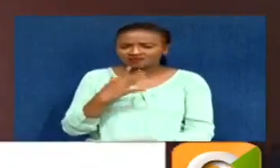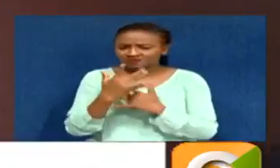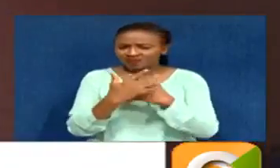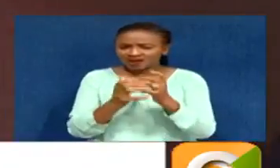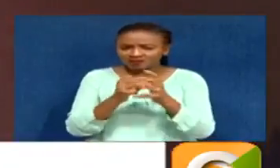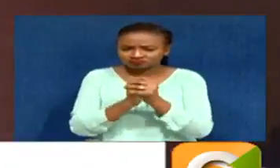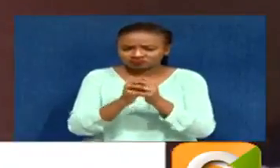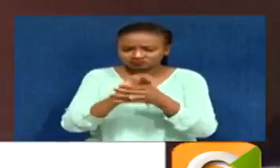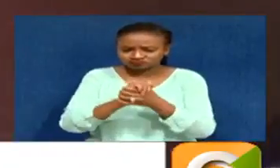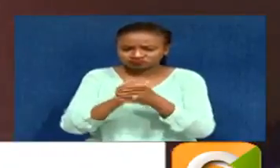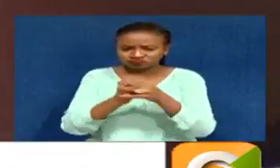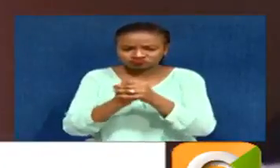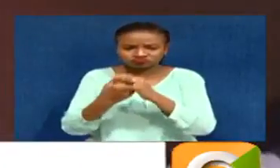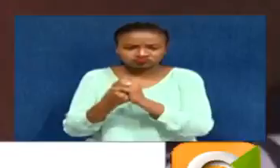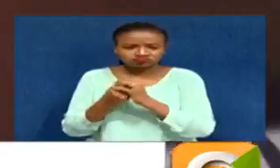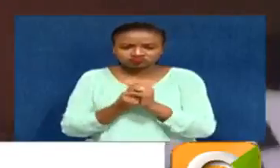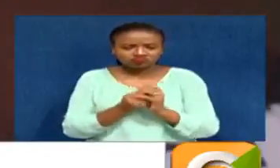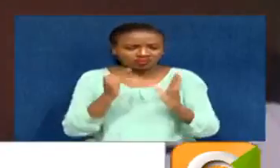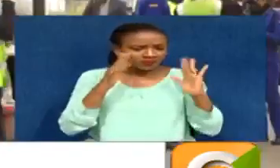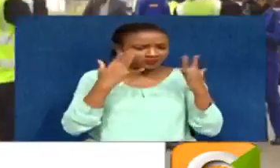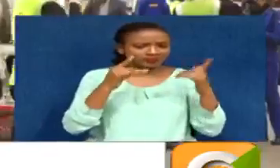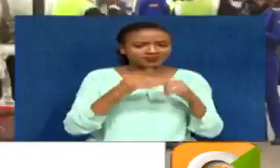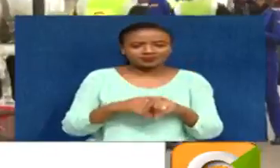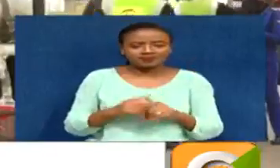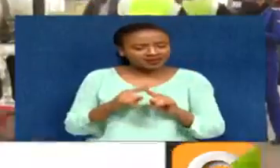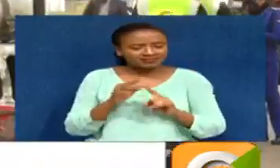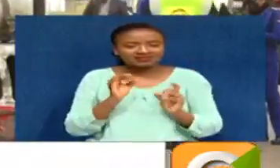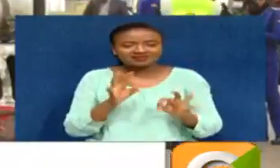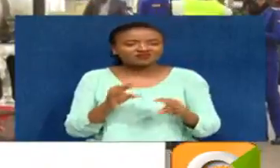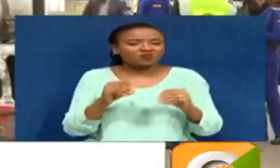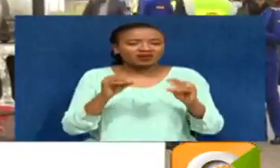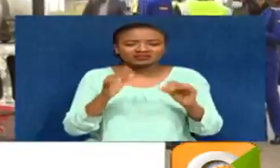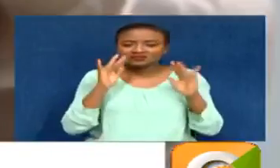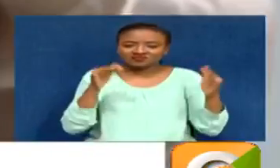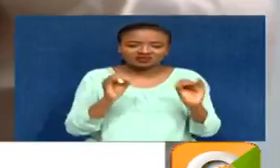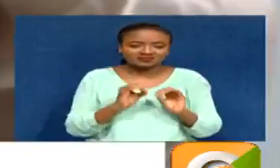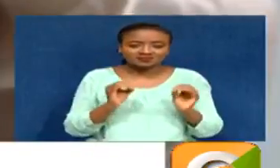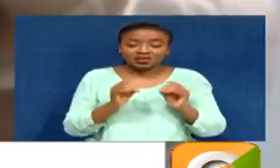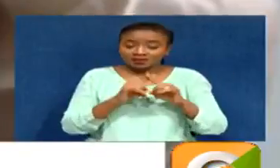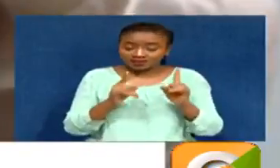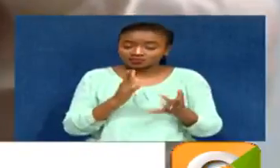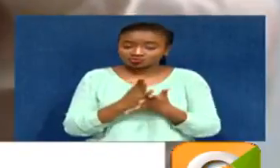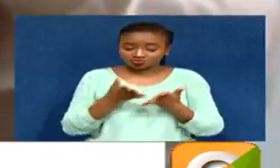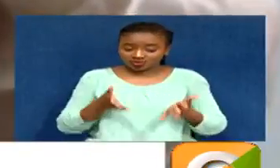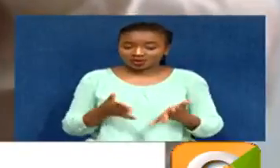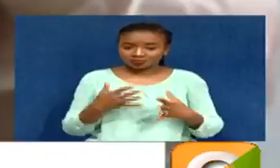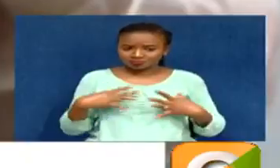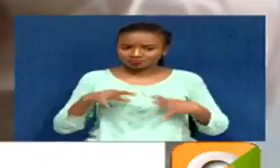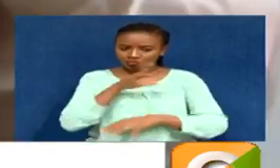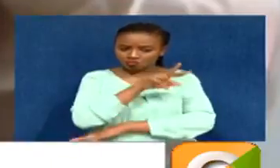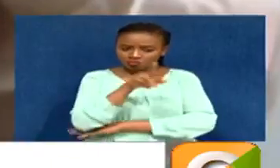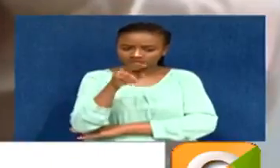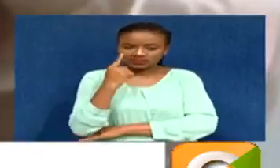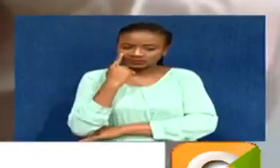clots rather than concerns about efficacy. But as Kenya weighs its options, experts are keeping a keen eye